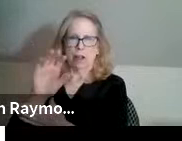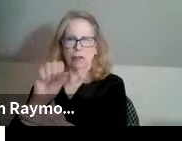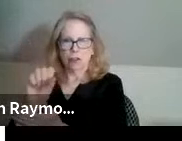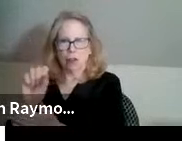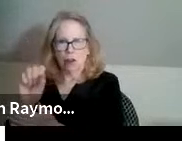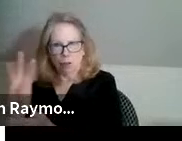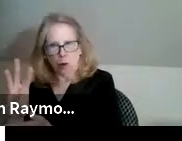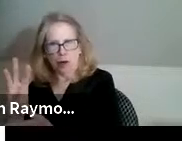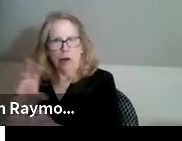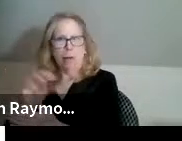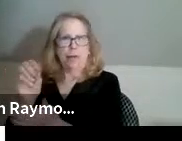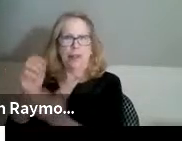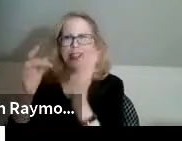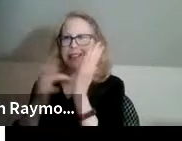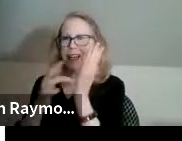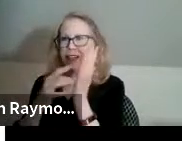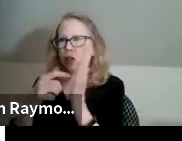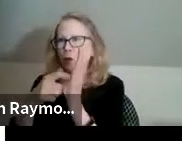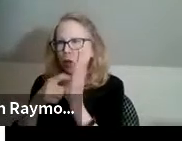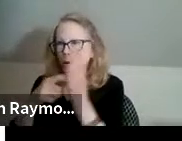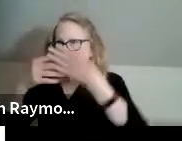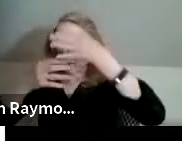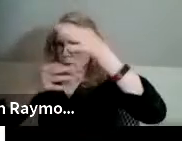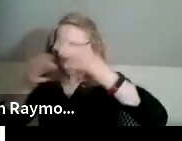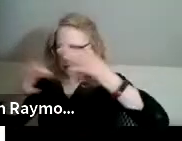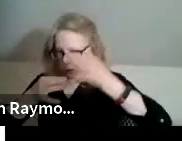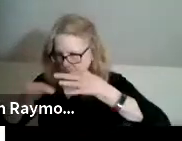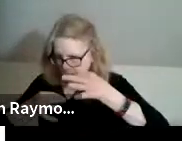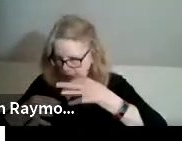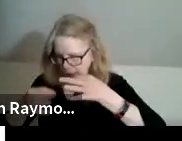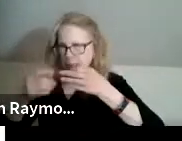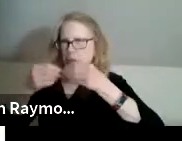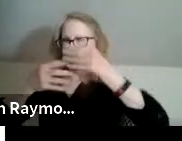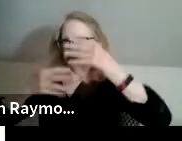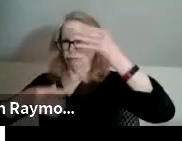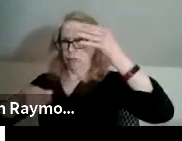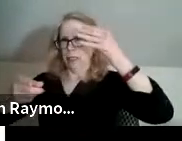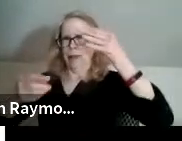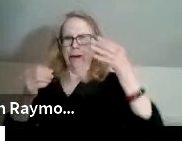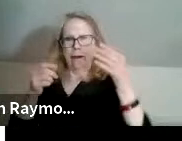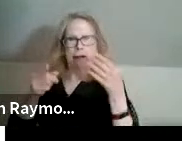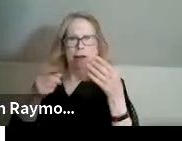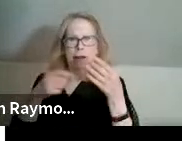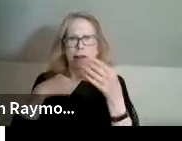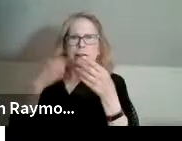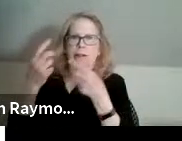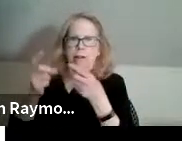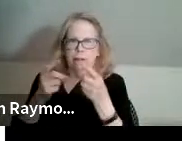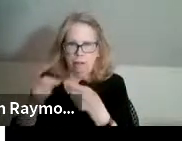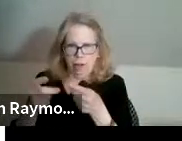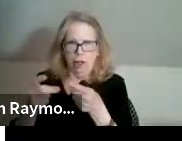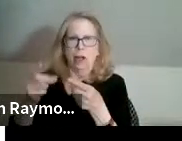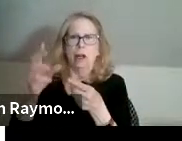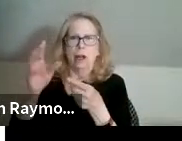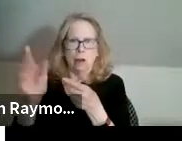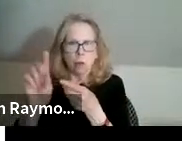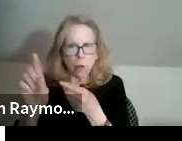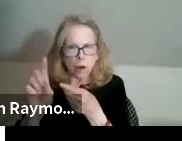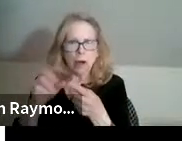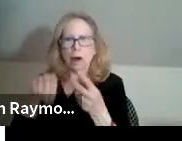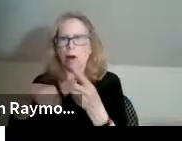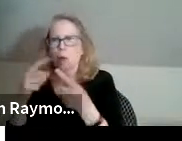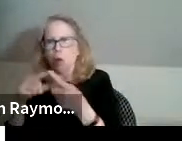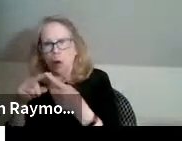are the technical requirements for software, and these define where and